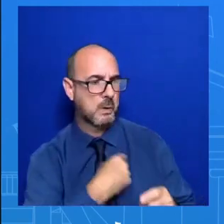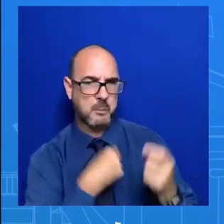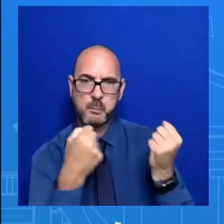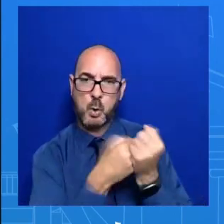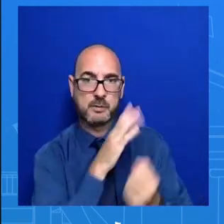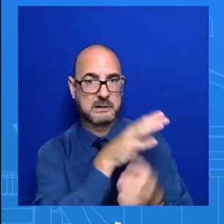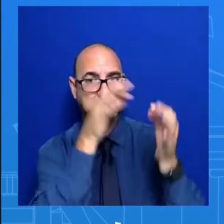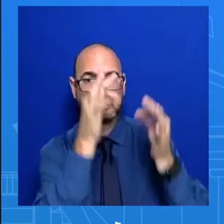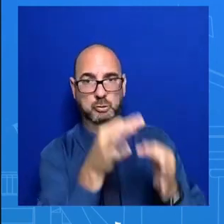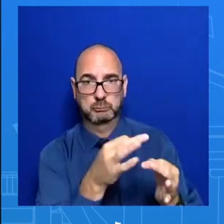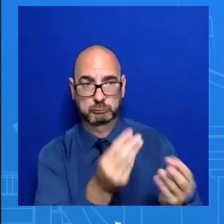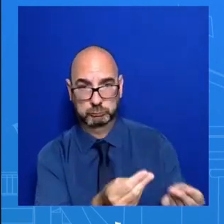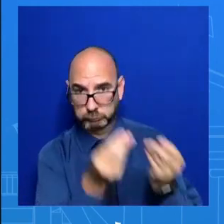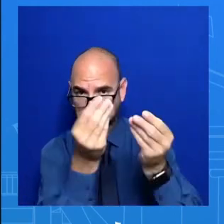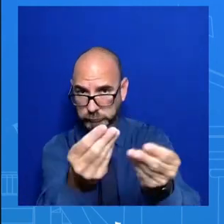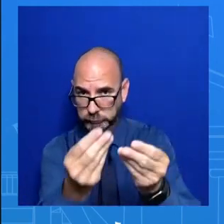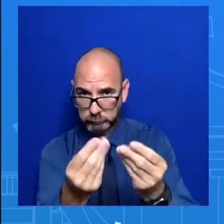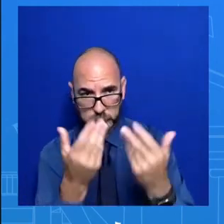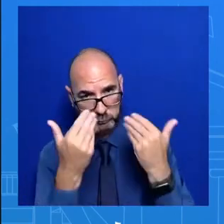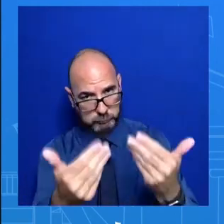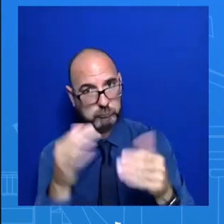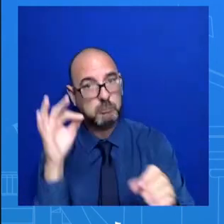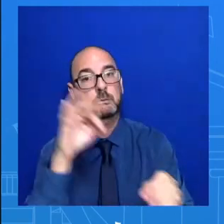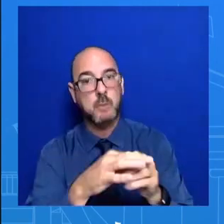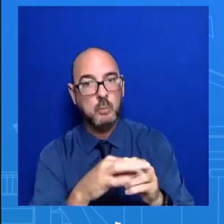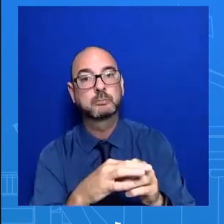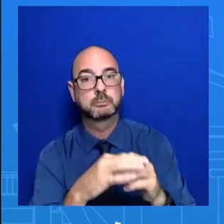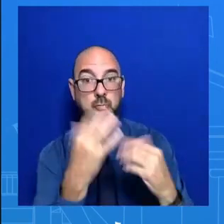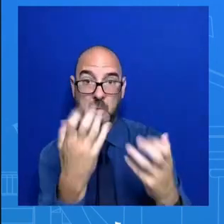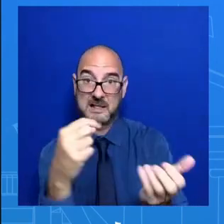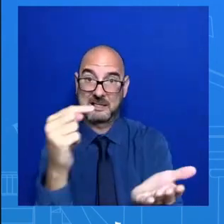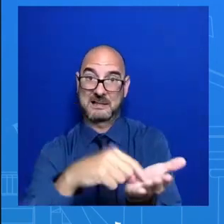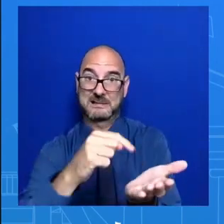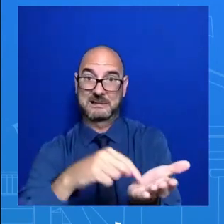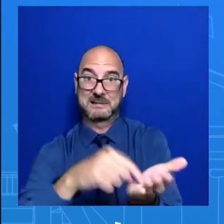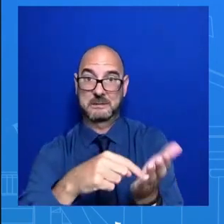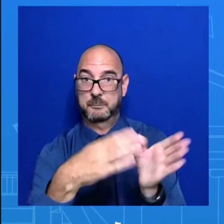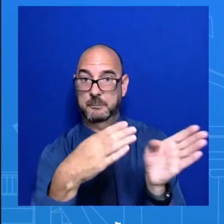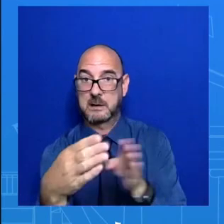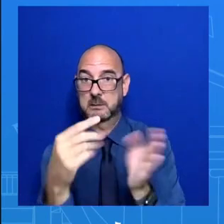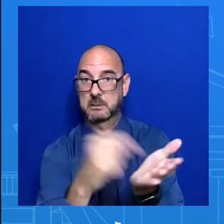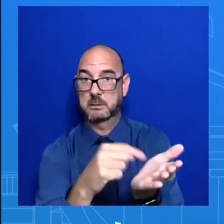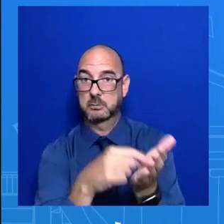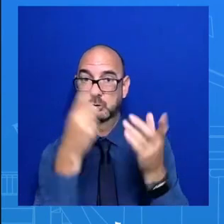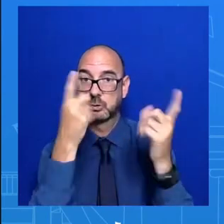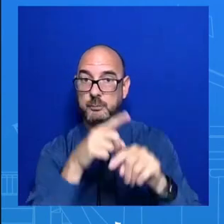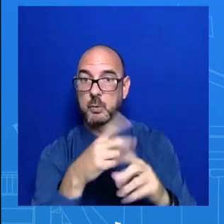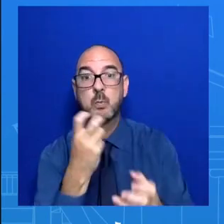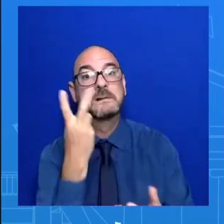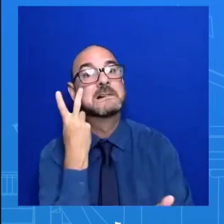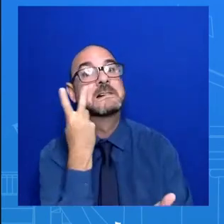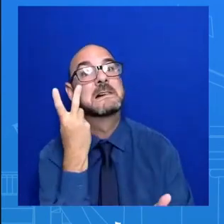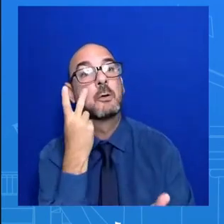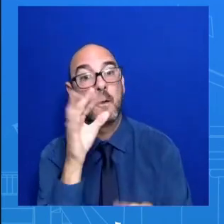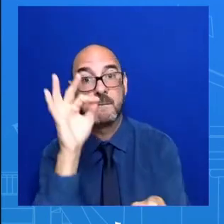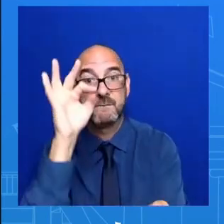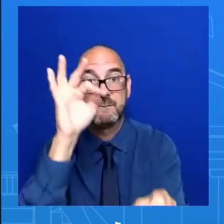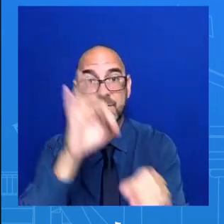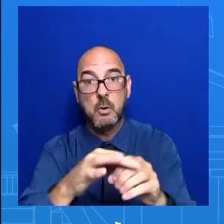that negotiation, that plan move forward. We want to see that happen. We want to see that happen. Now it's up to Republicans